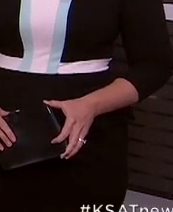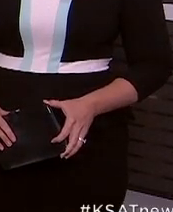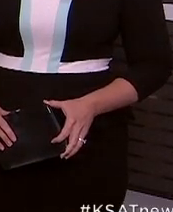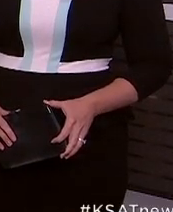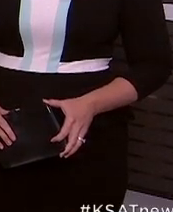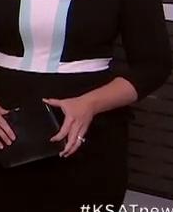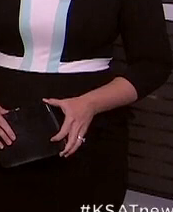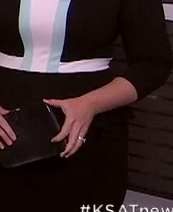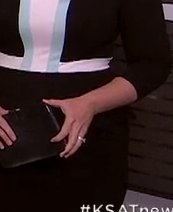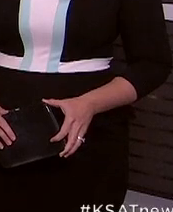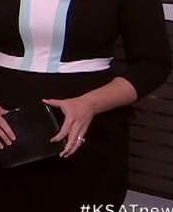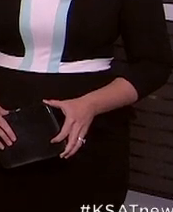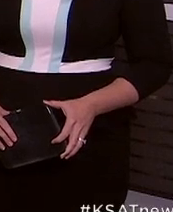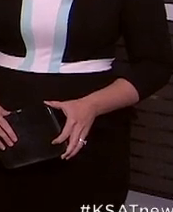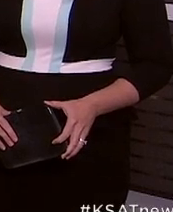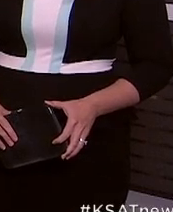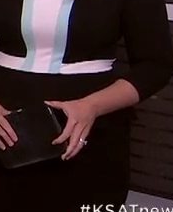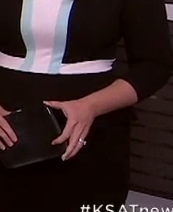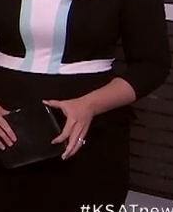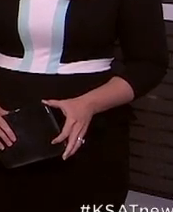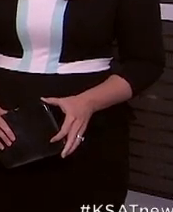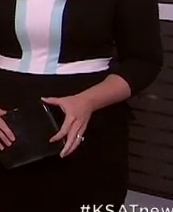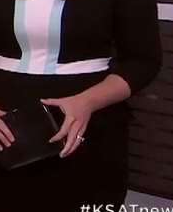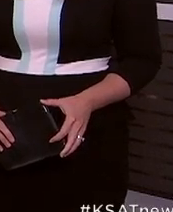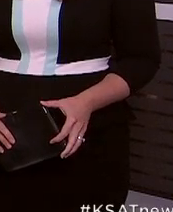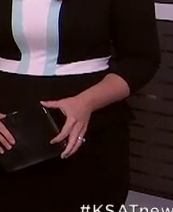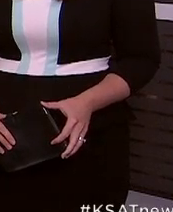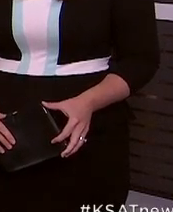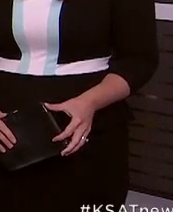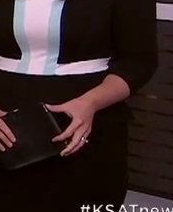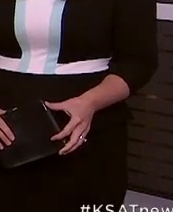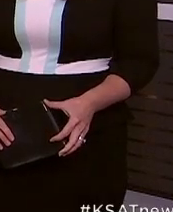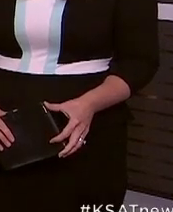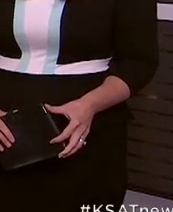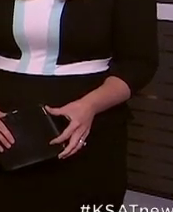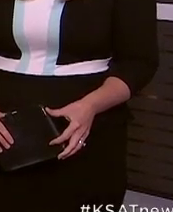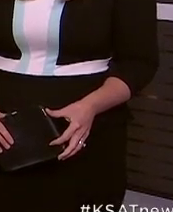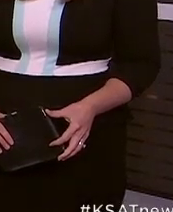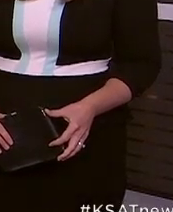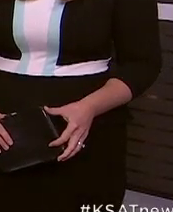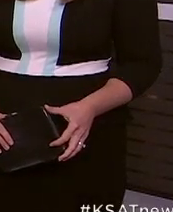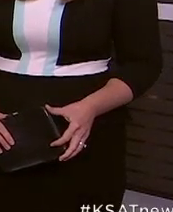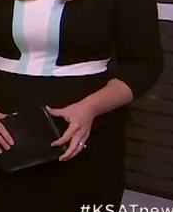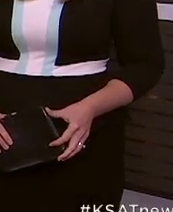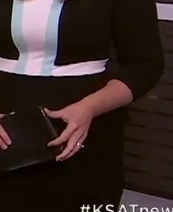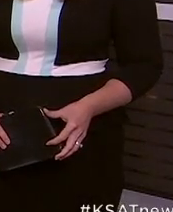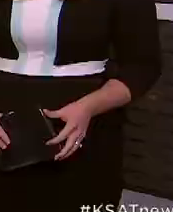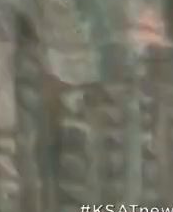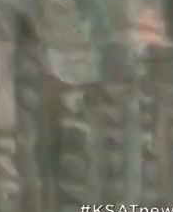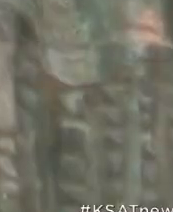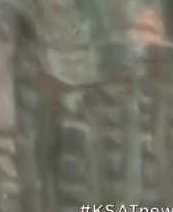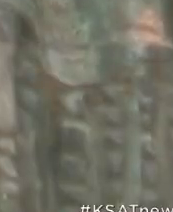approves. Jesse DeGogliato says if so, it could resolve a long-running issue for the indigenous people of San Antonio.